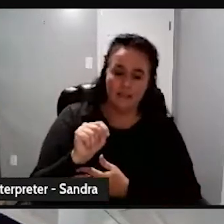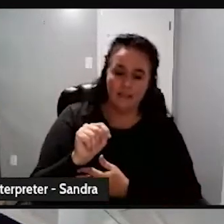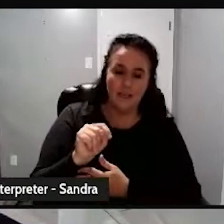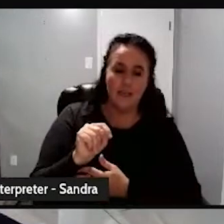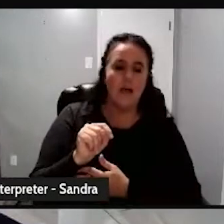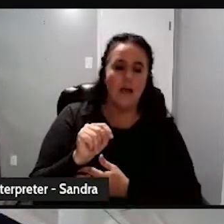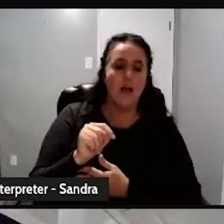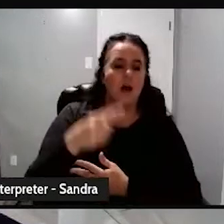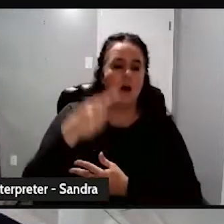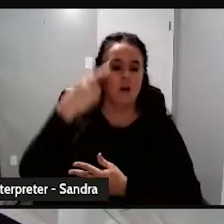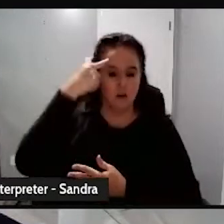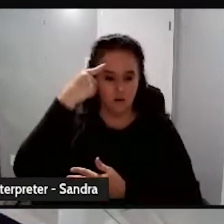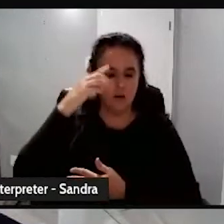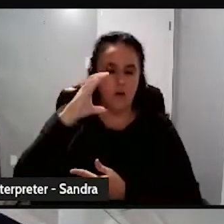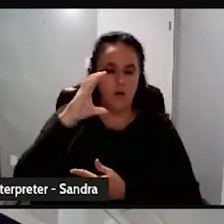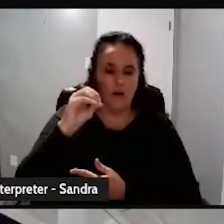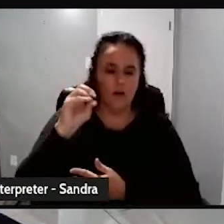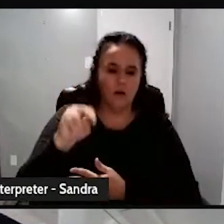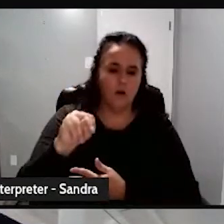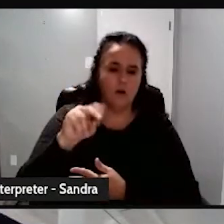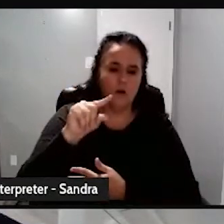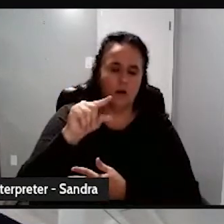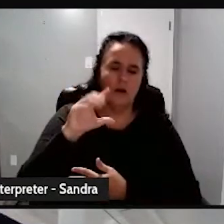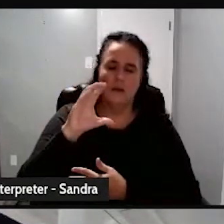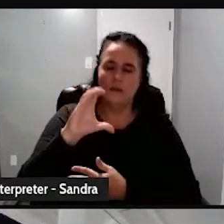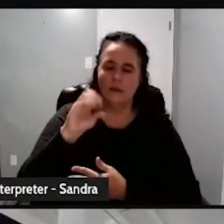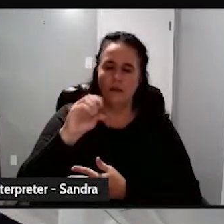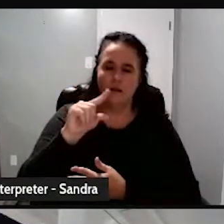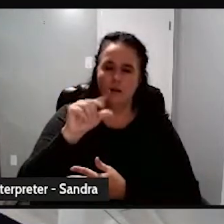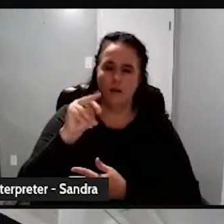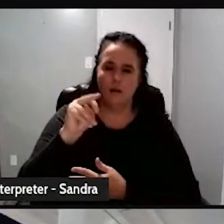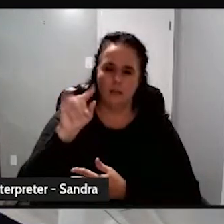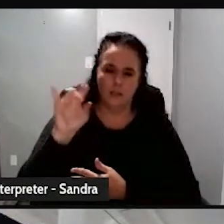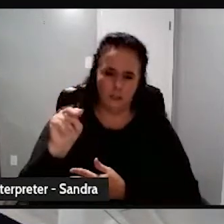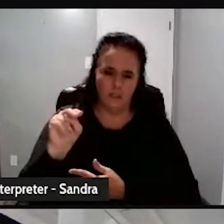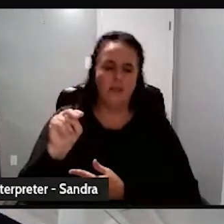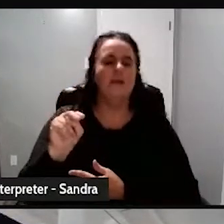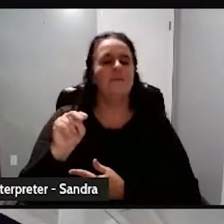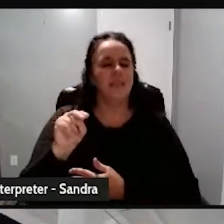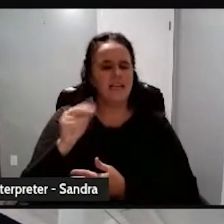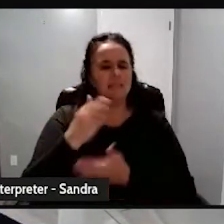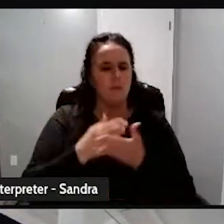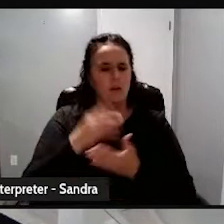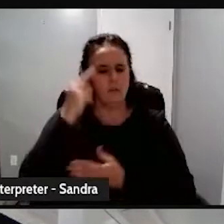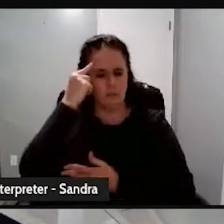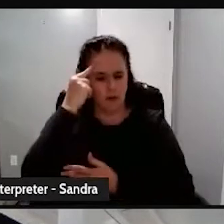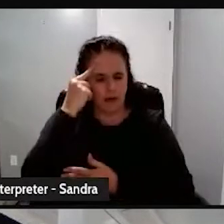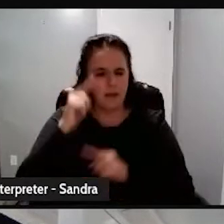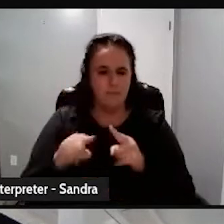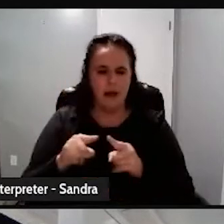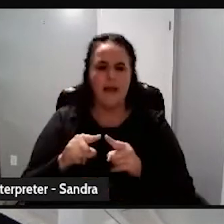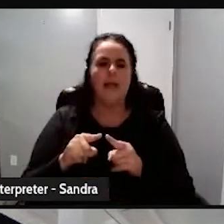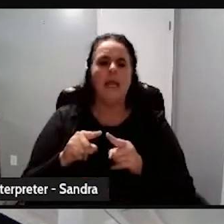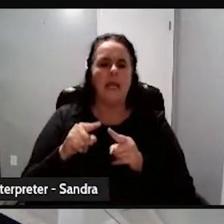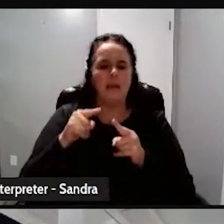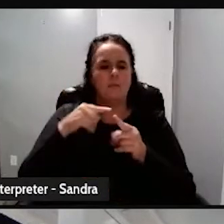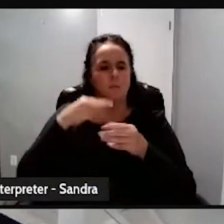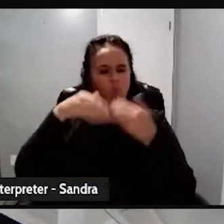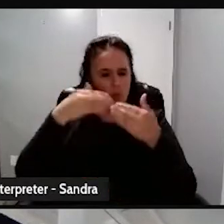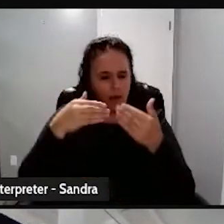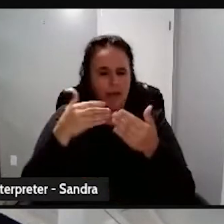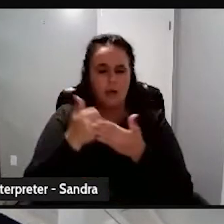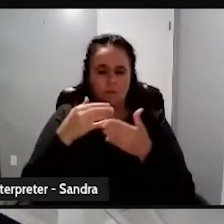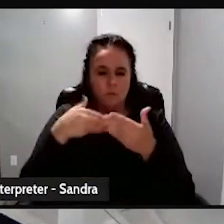an intellectual faculty of our brains. We cognate when we process emotions, we cognate on a lower